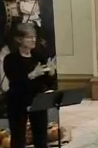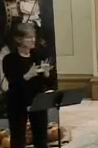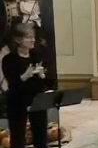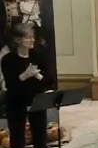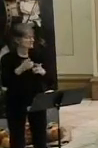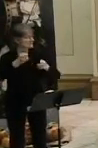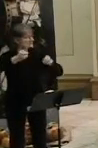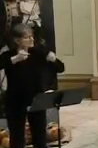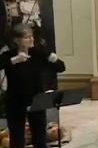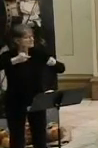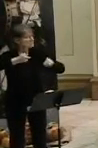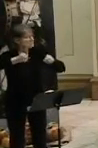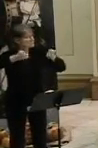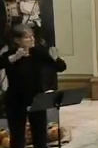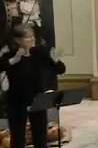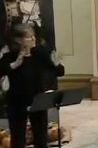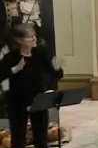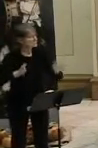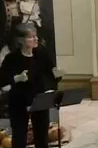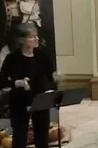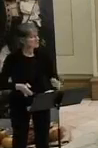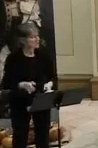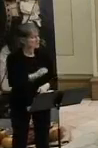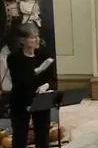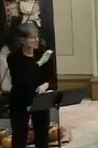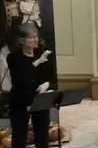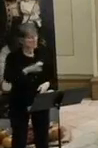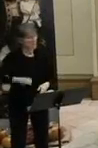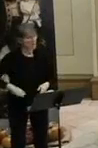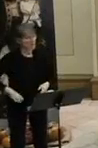Christ Jesus, Ruler,